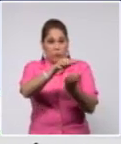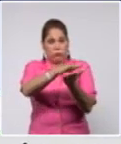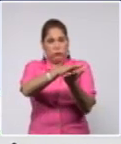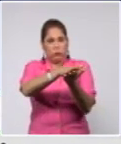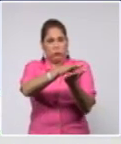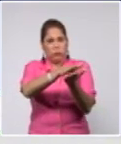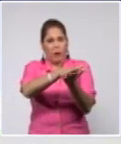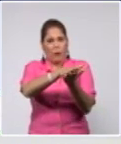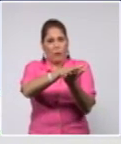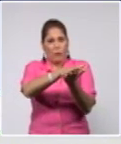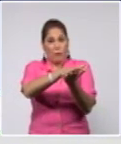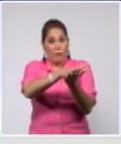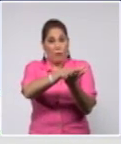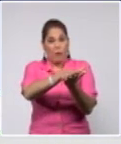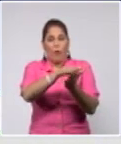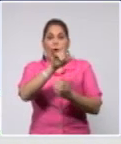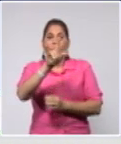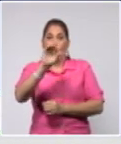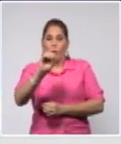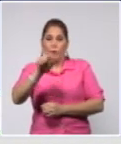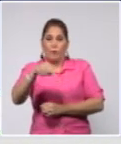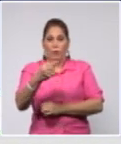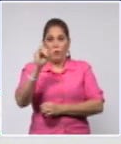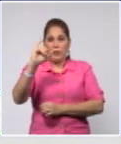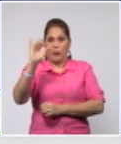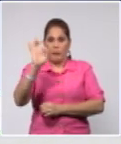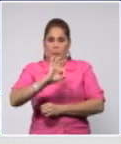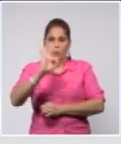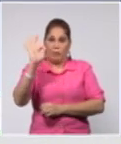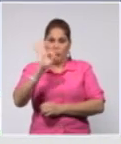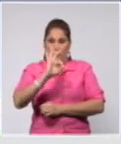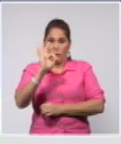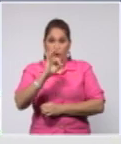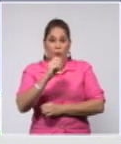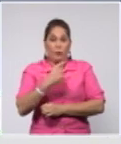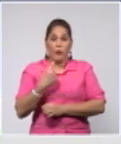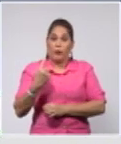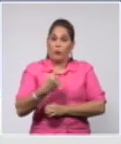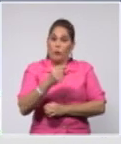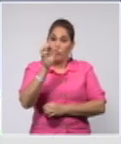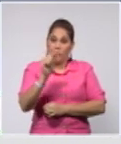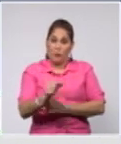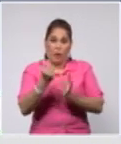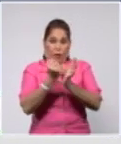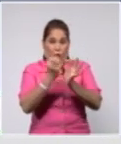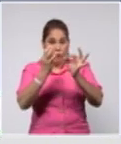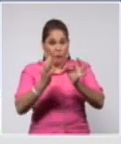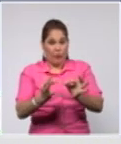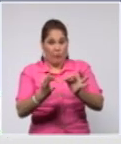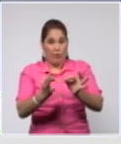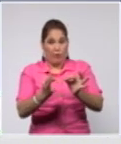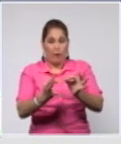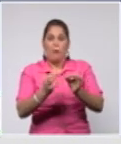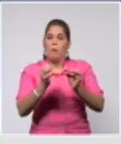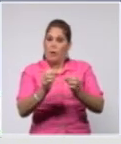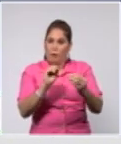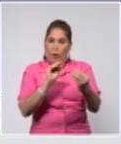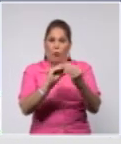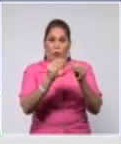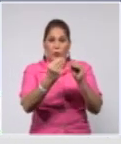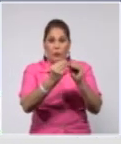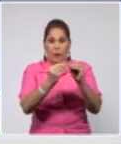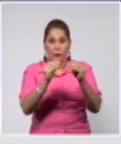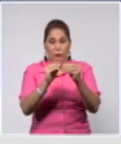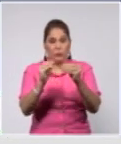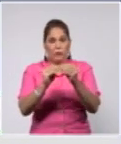of infection. Of the 40 cases diagnosed yesterday, the source of infection linked to one is